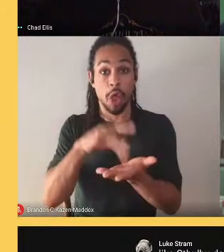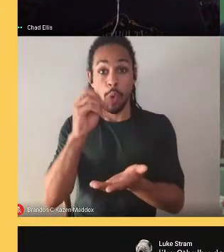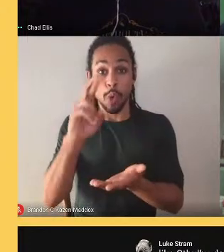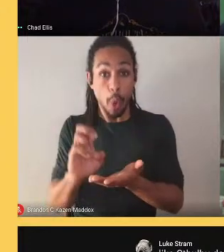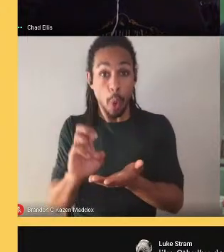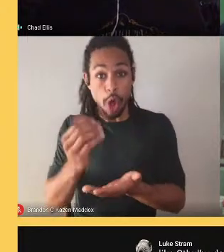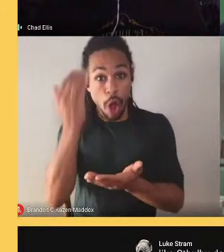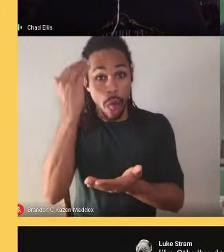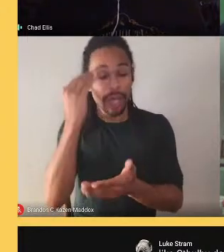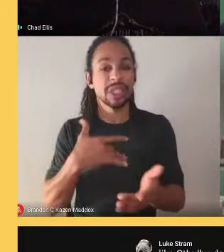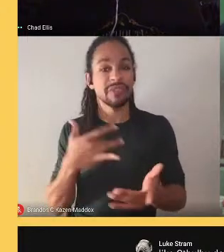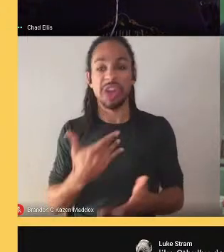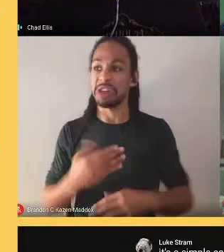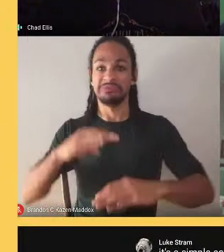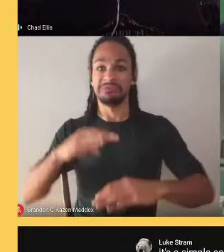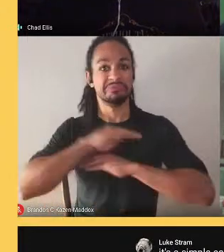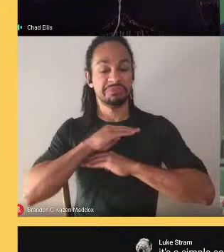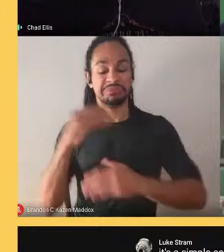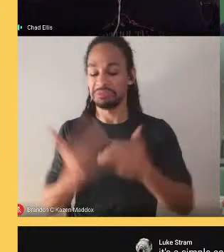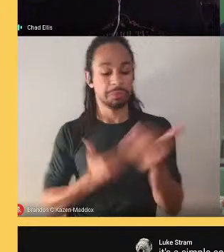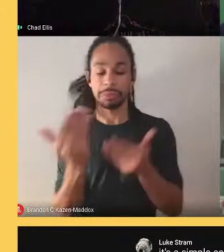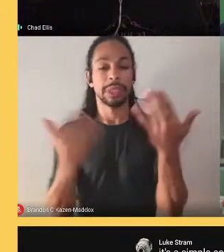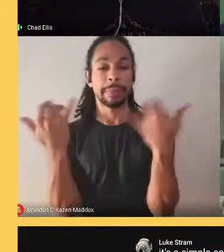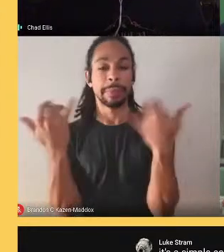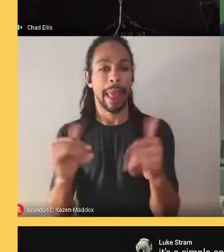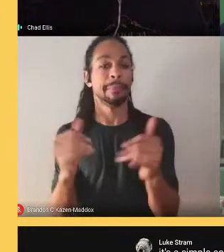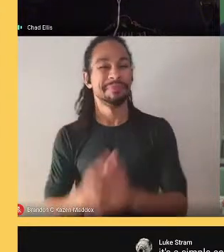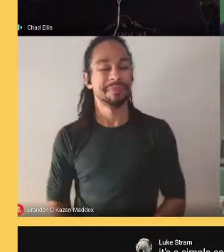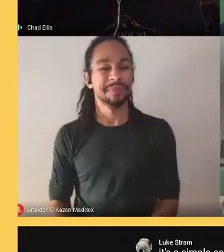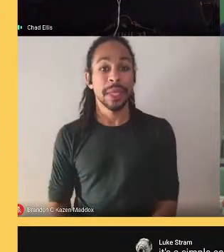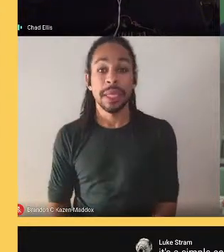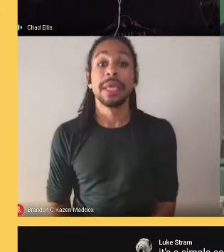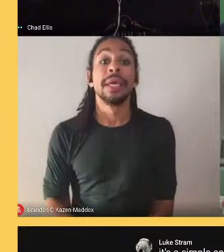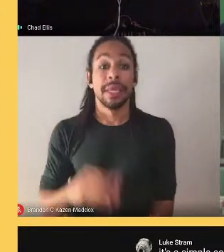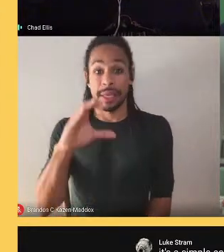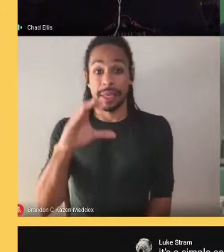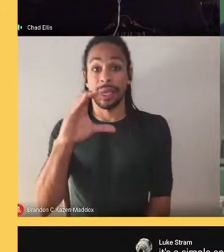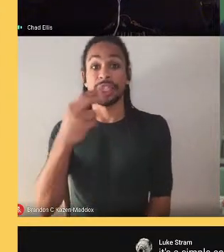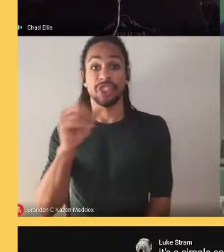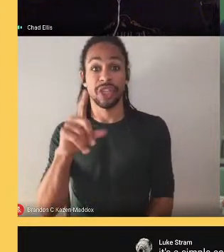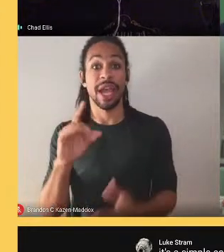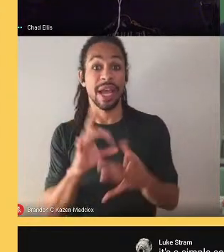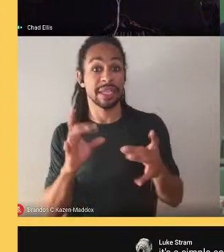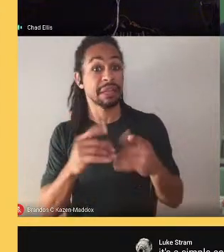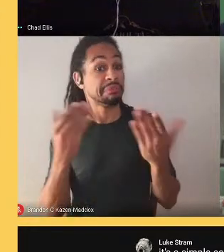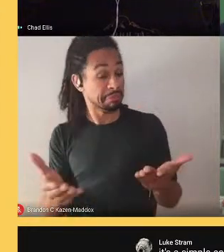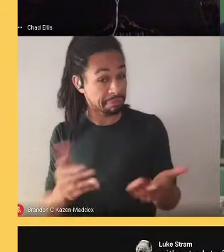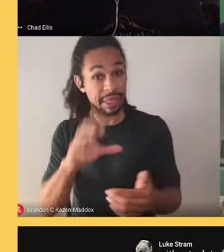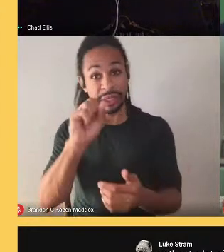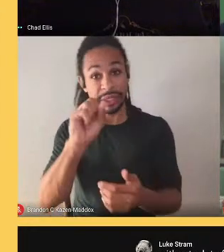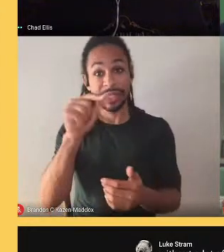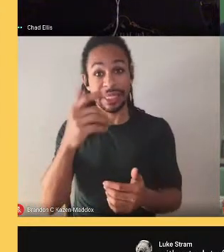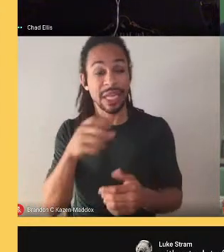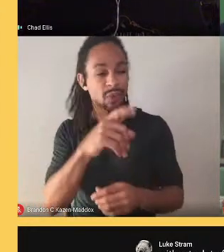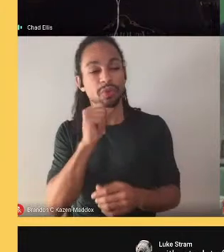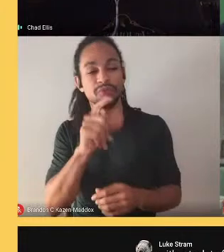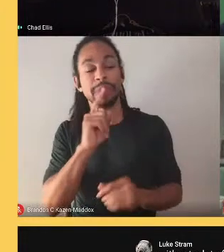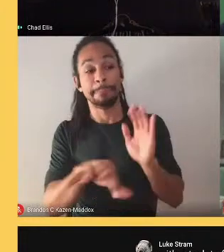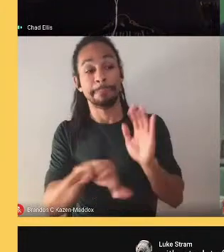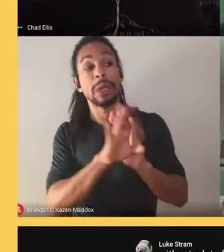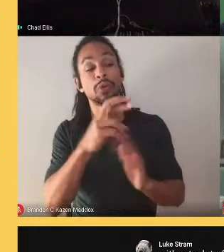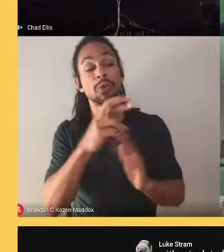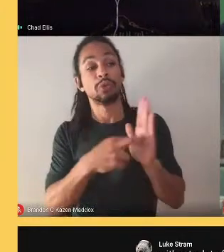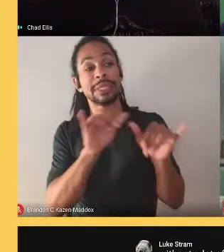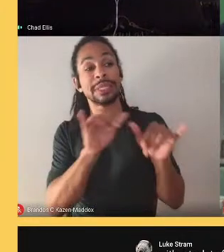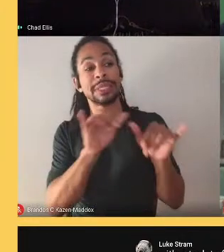Excellent, thank you. And then Sage, you don't so much pick your rule systems as you make rule systems. What do you take in consideration,